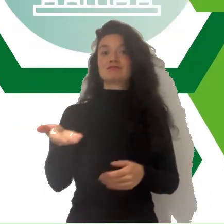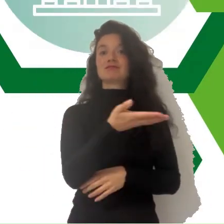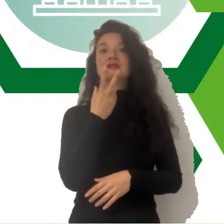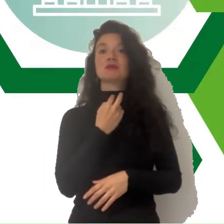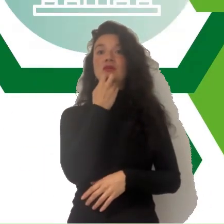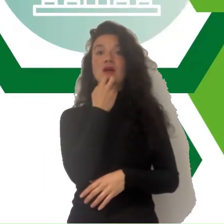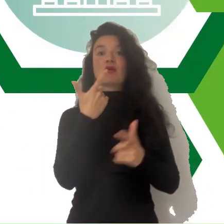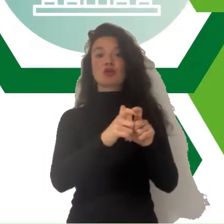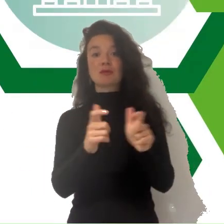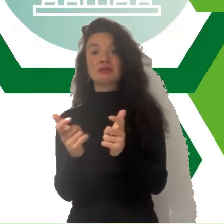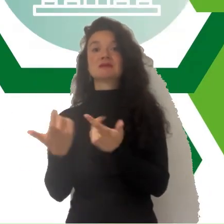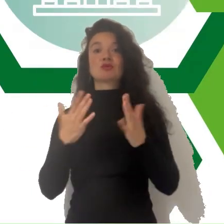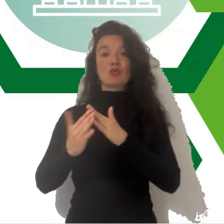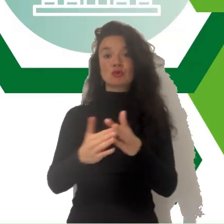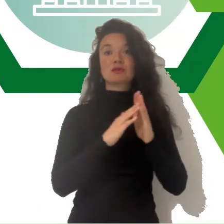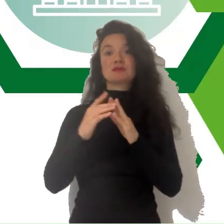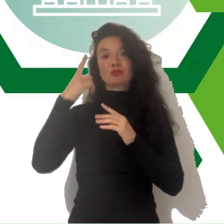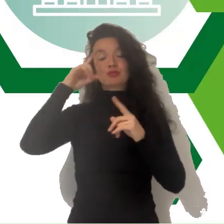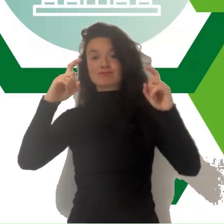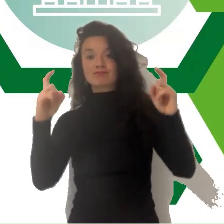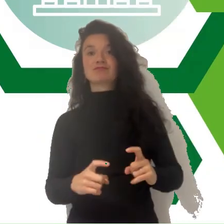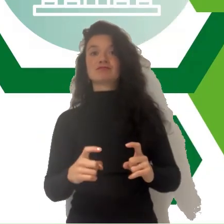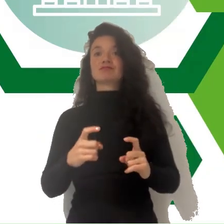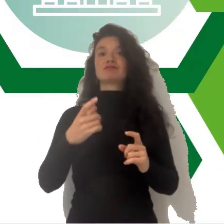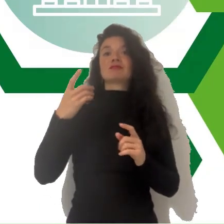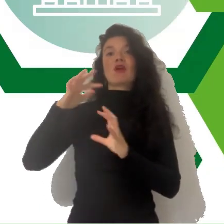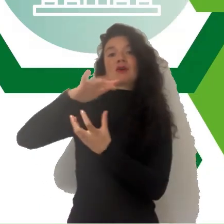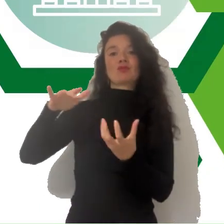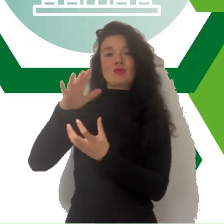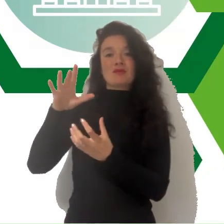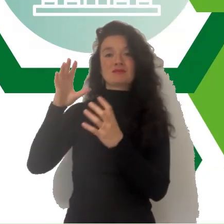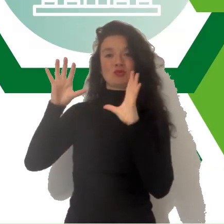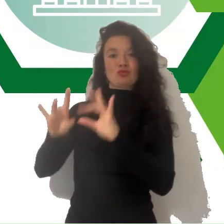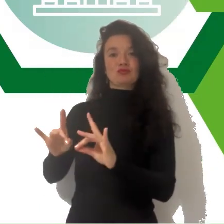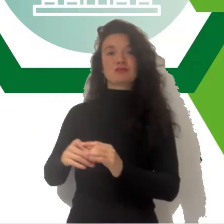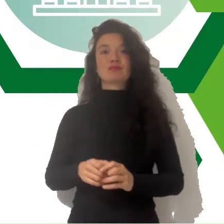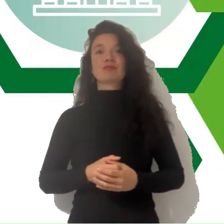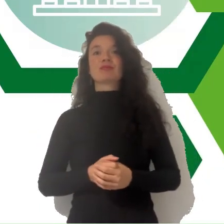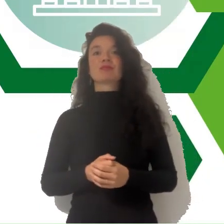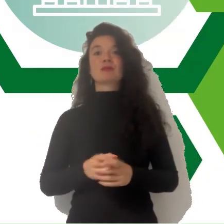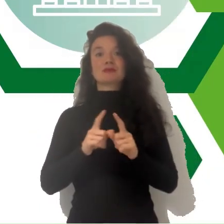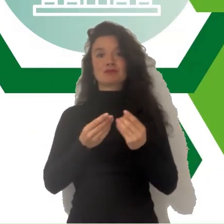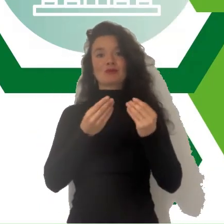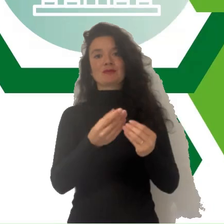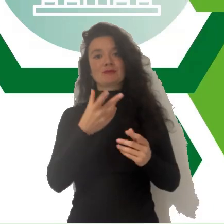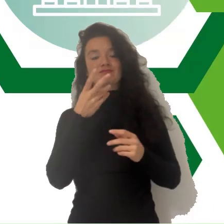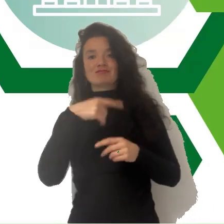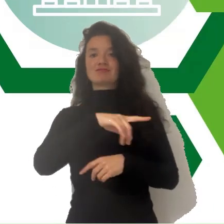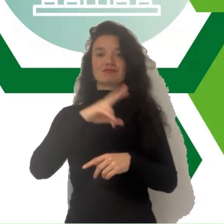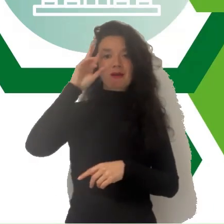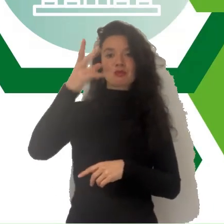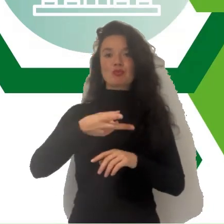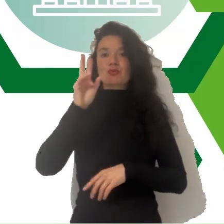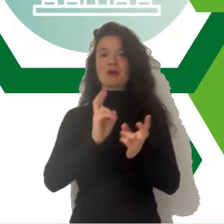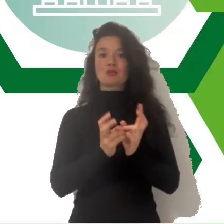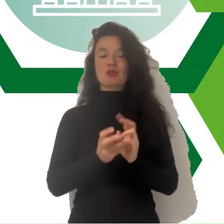major effect on sustainability and environmental protection is role of policies and governments.